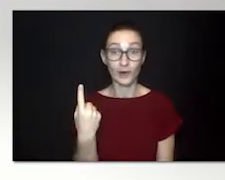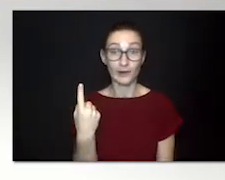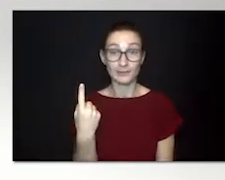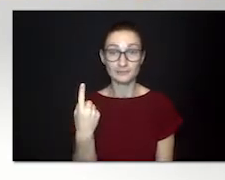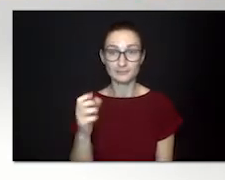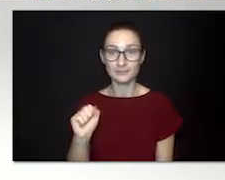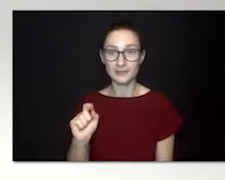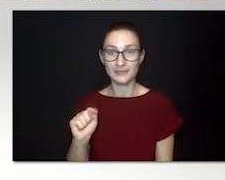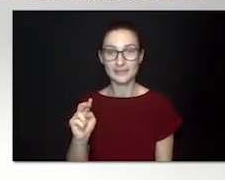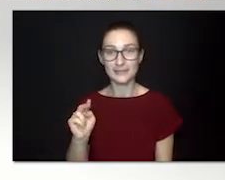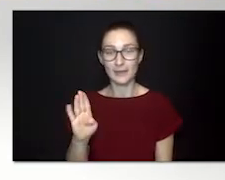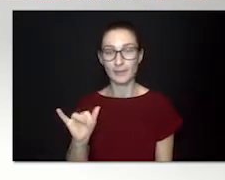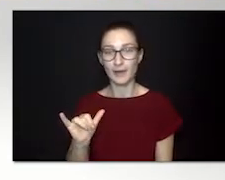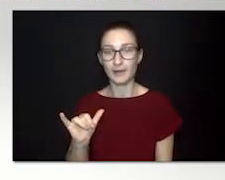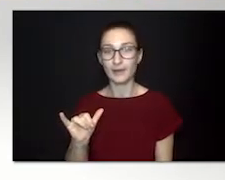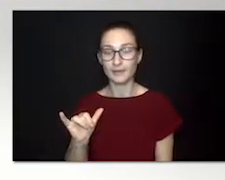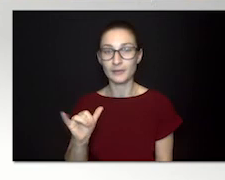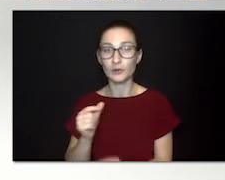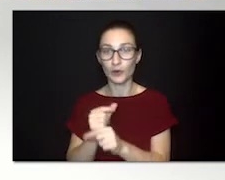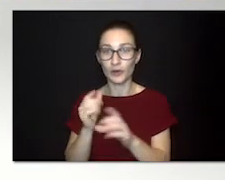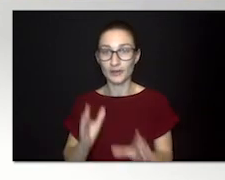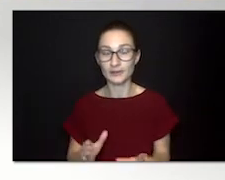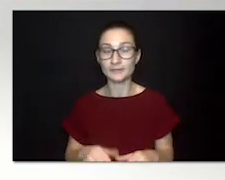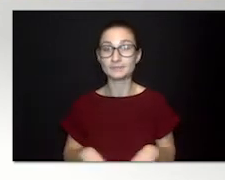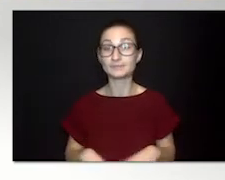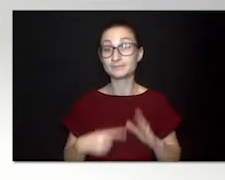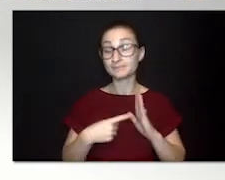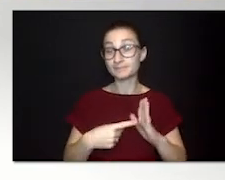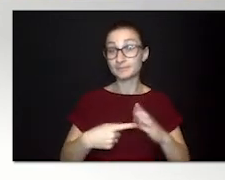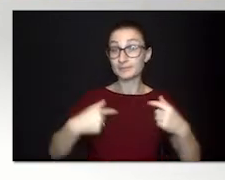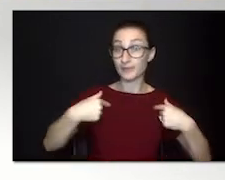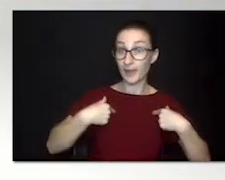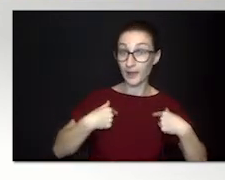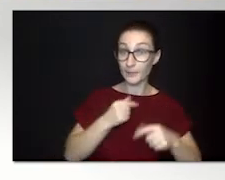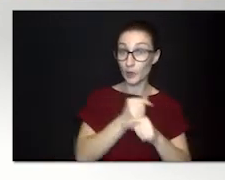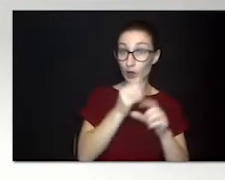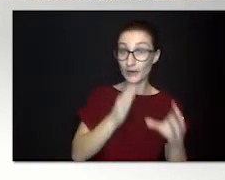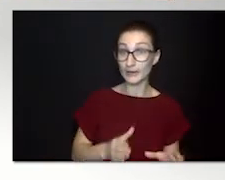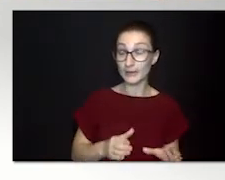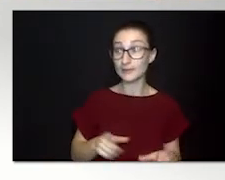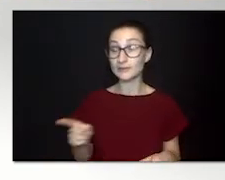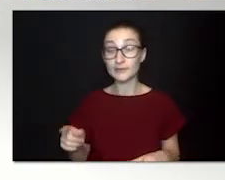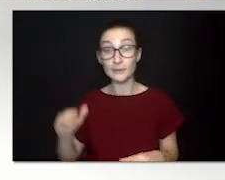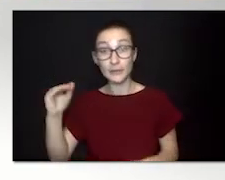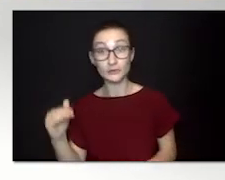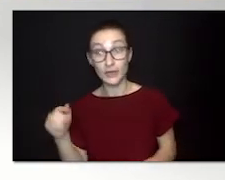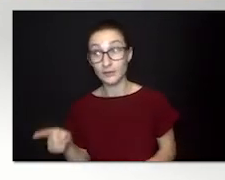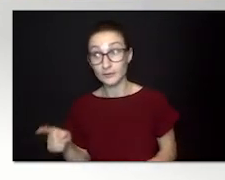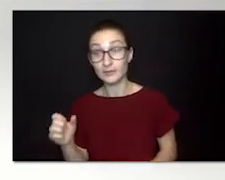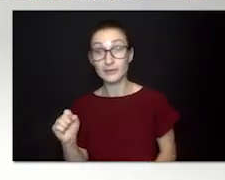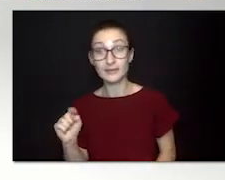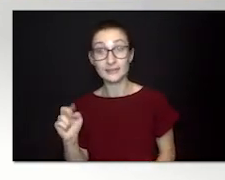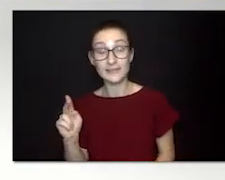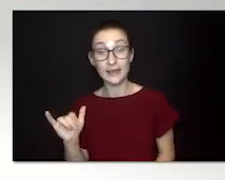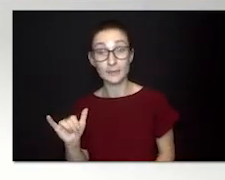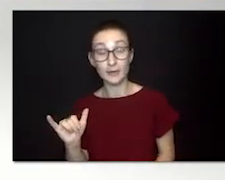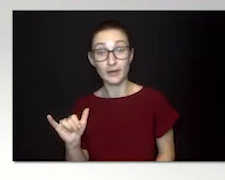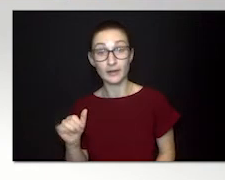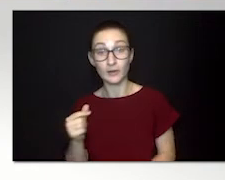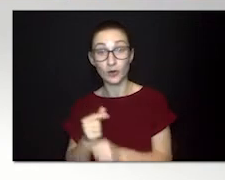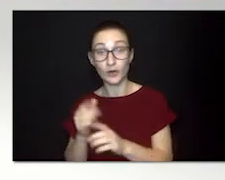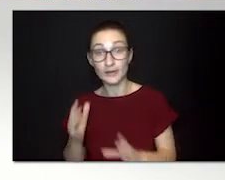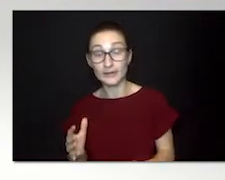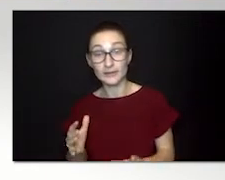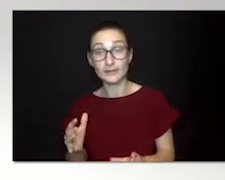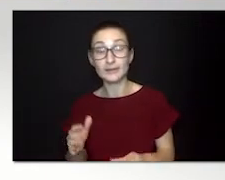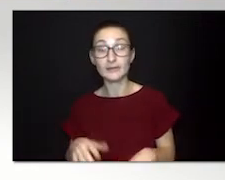So it would be, I'm the guardian, and then my child is going to be the standby guardian. Then if something happens to me, my child gets appointed, and now my